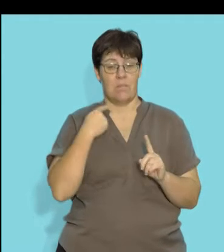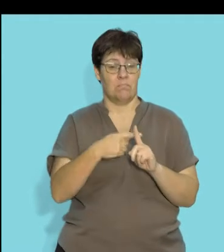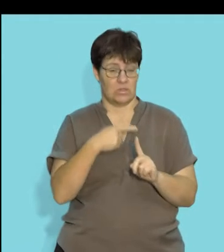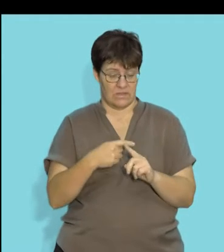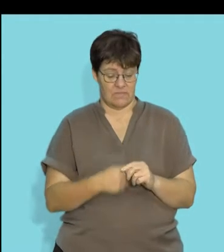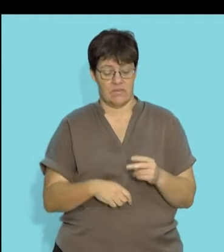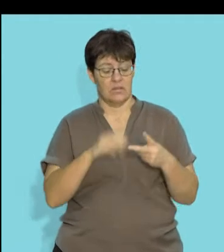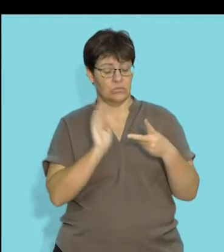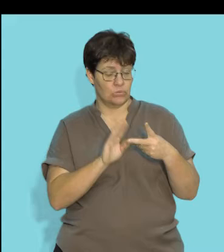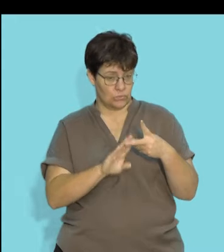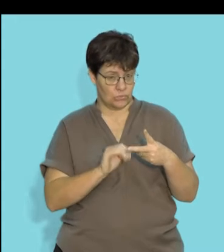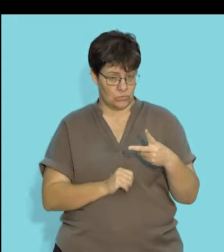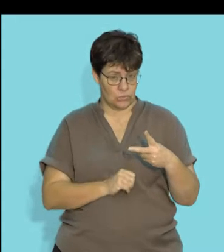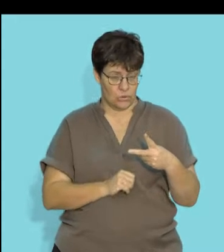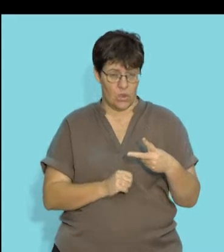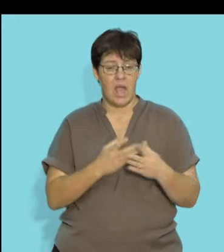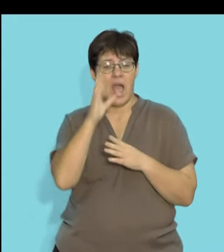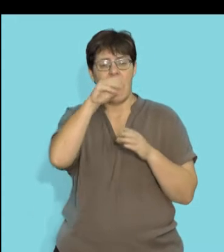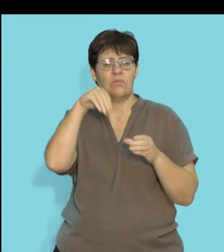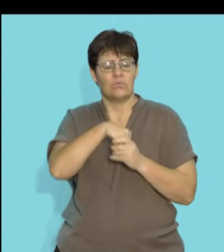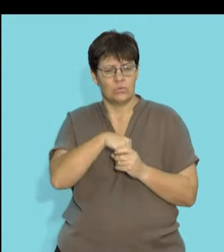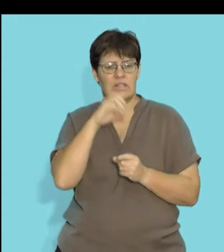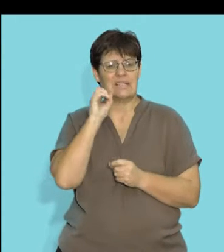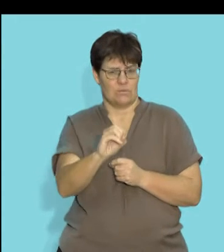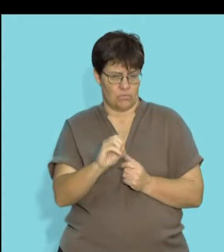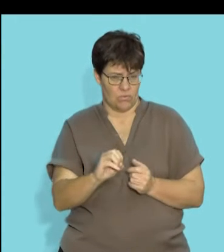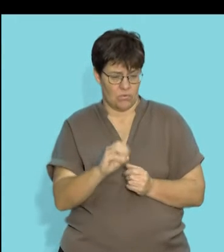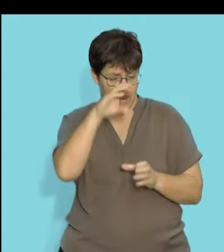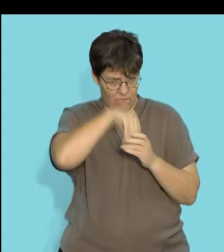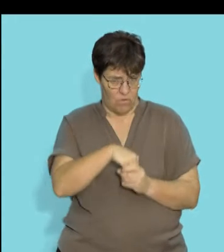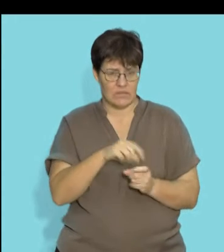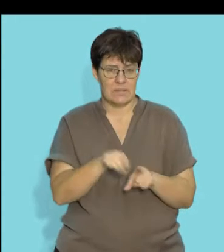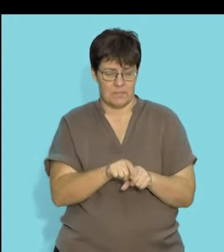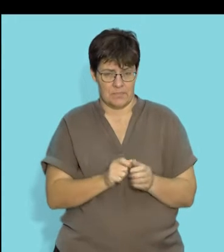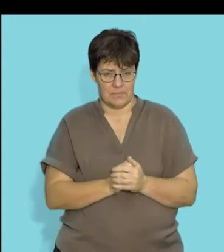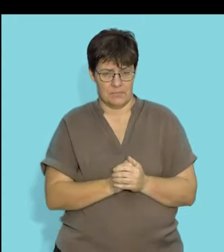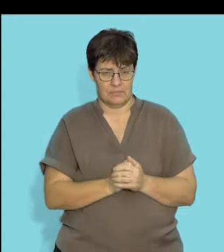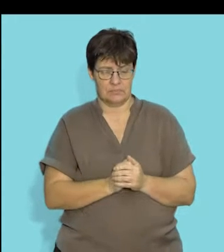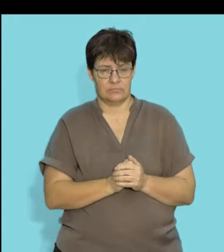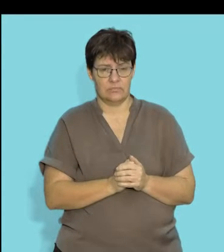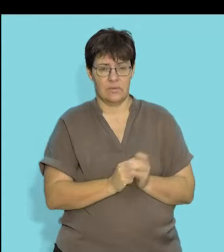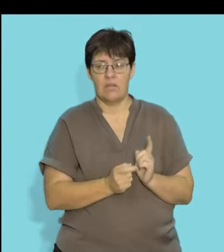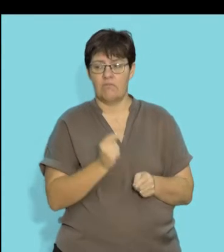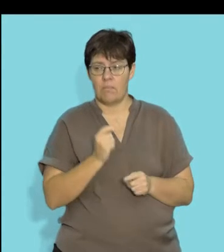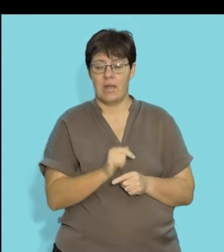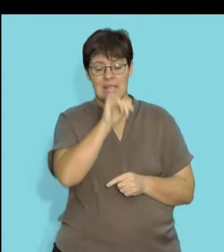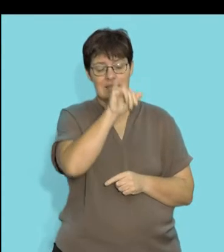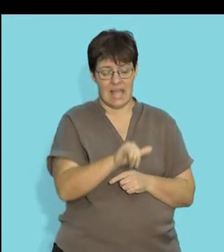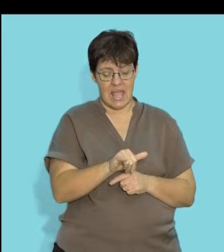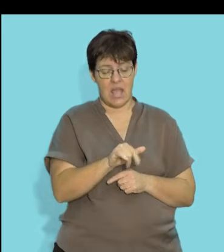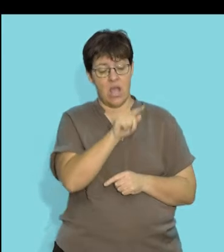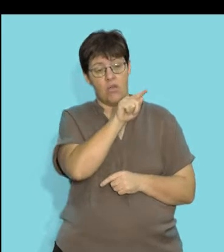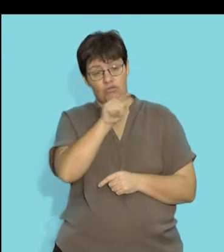0, meaning they are positive. Number 2, they also include the 0 itself. So I will say the range